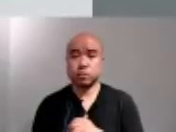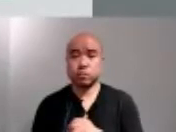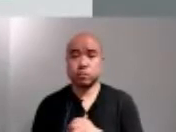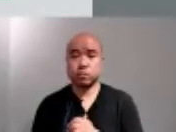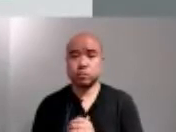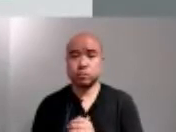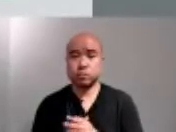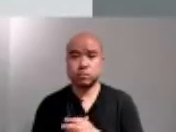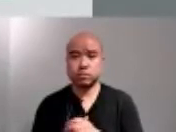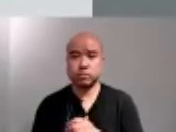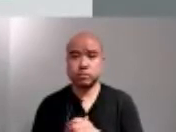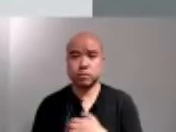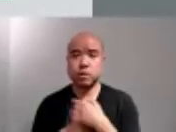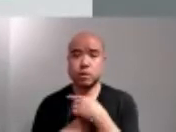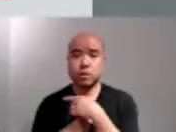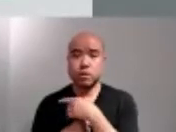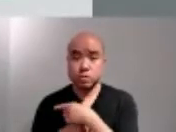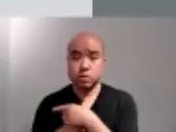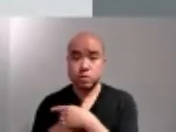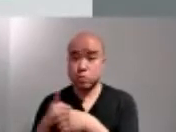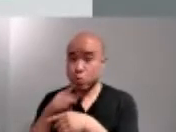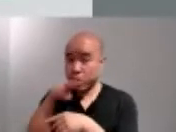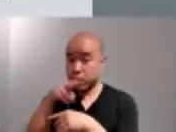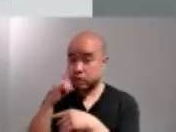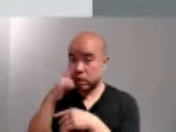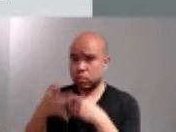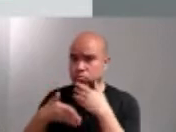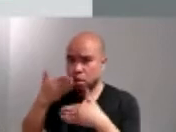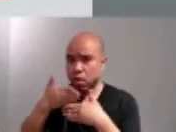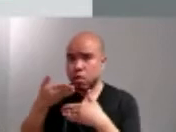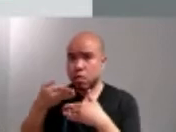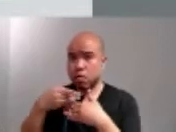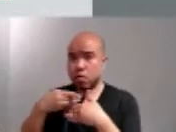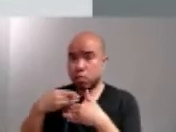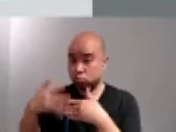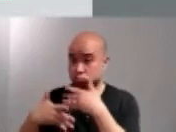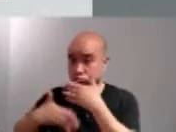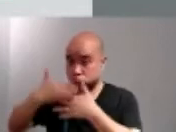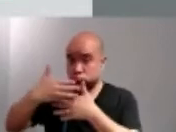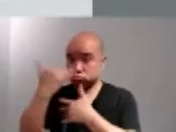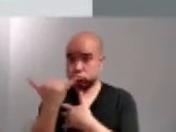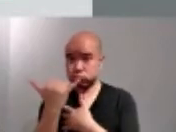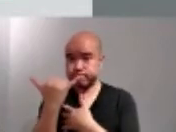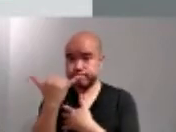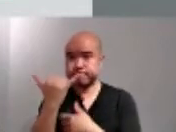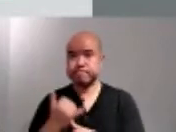six floors we have. So we hope that